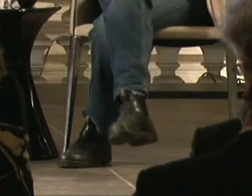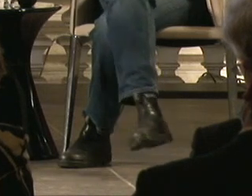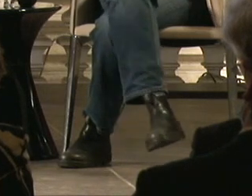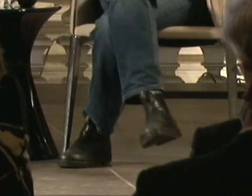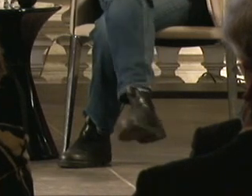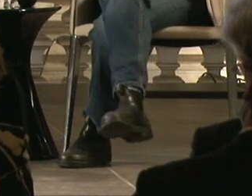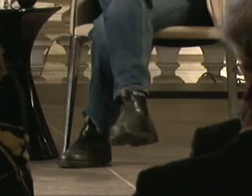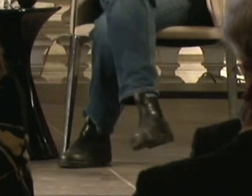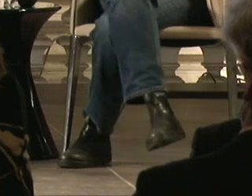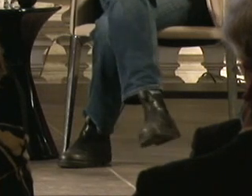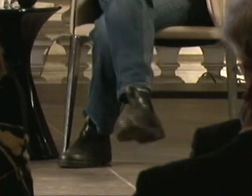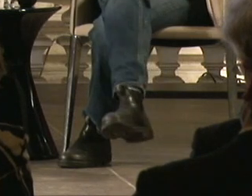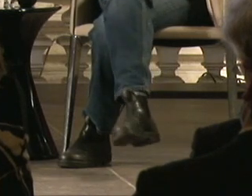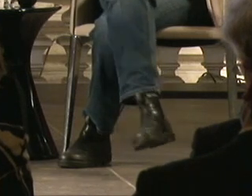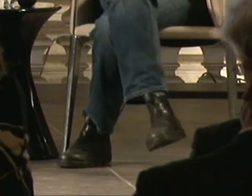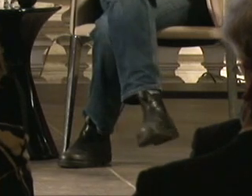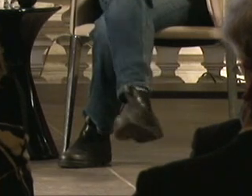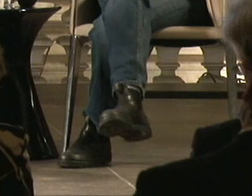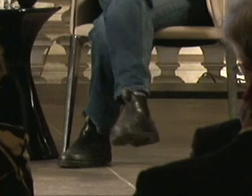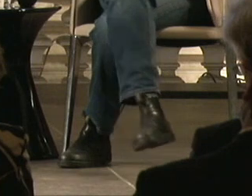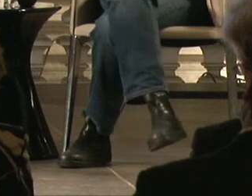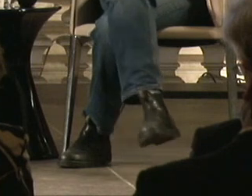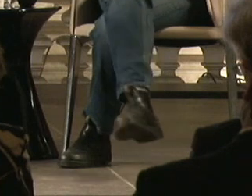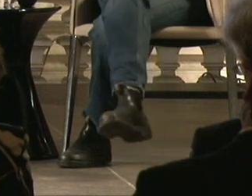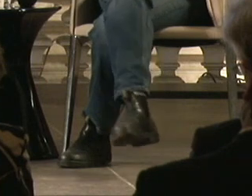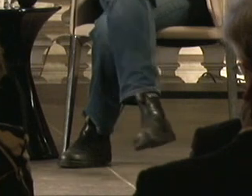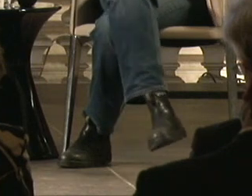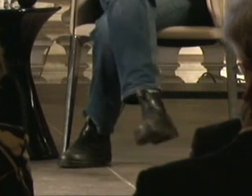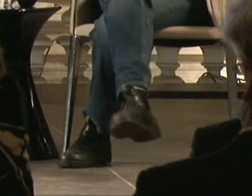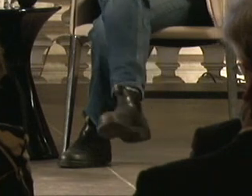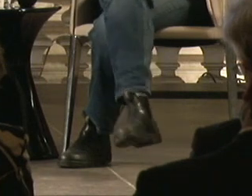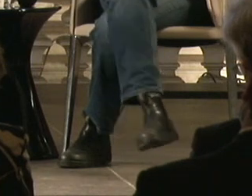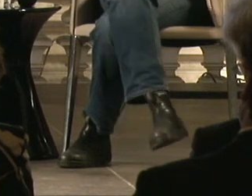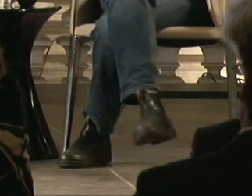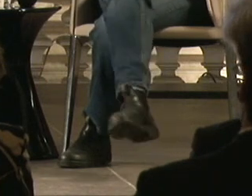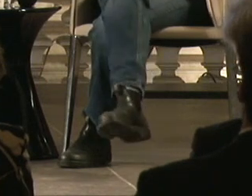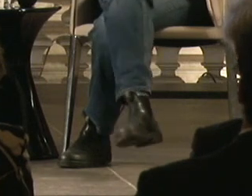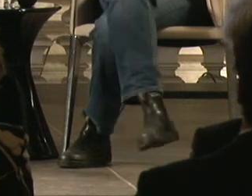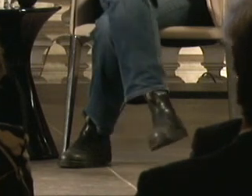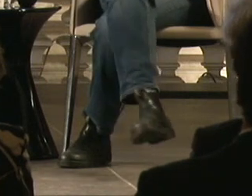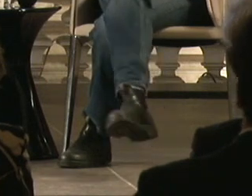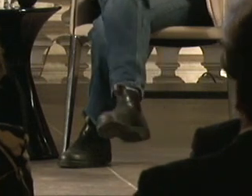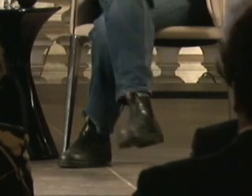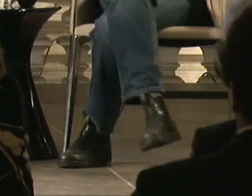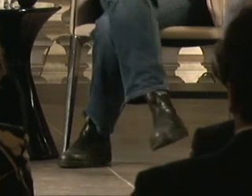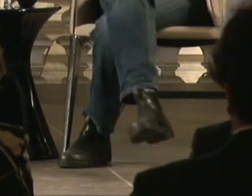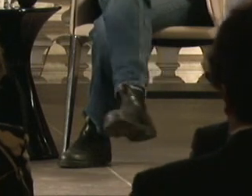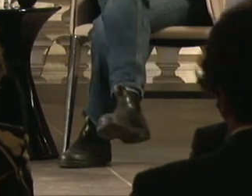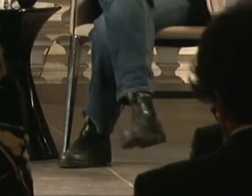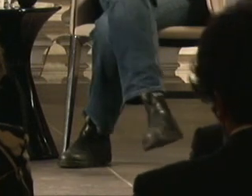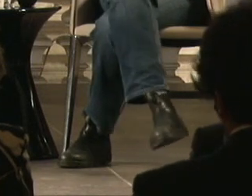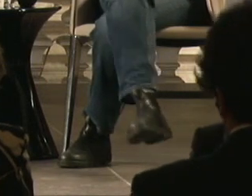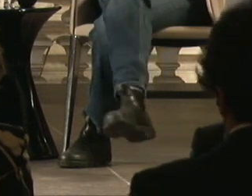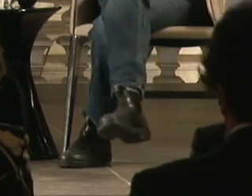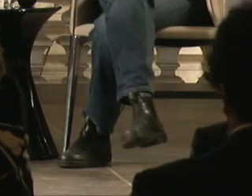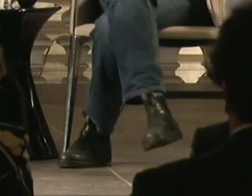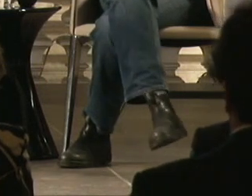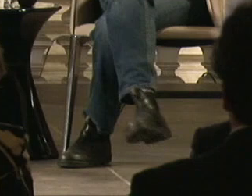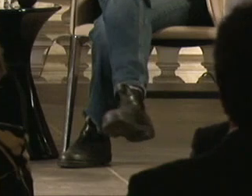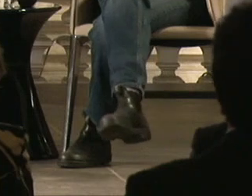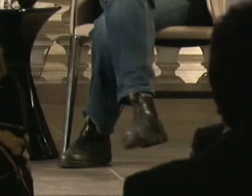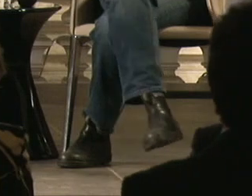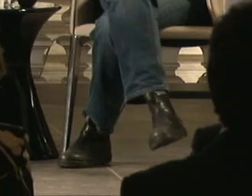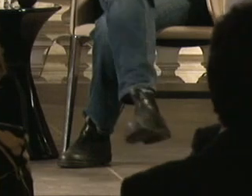are third person context, 2 female focalizers and 1 male focalizer. There are